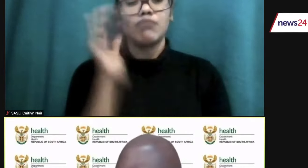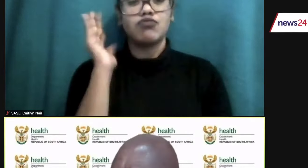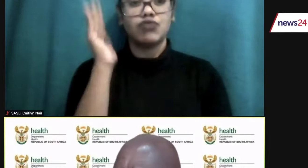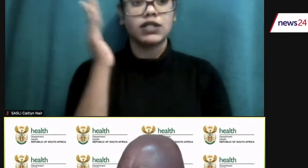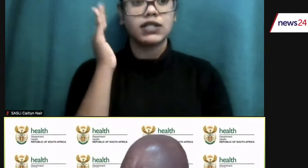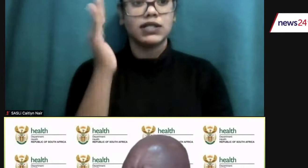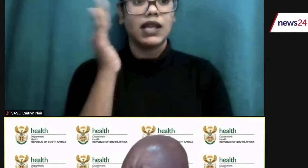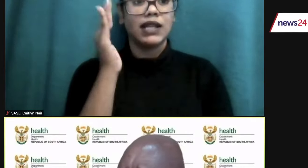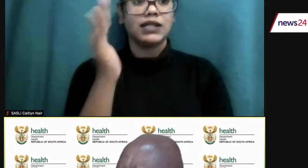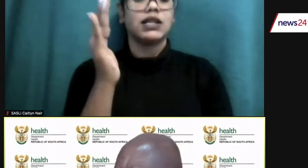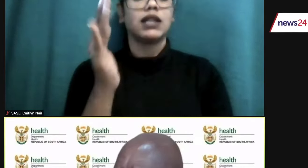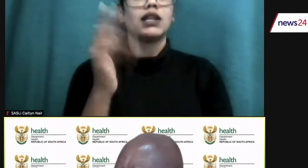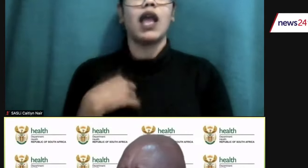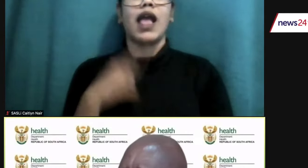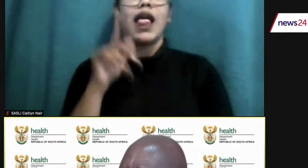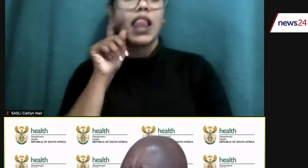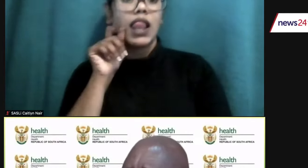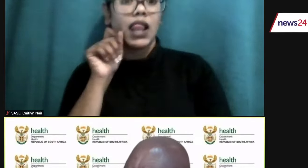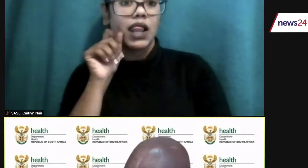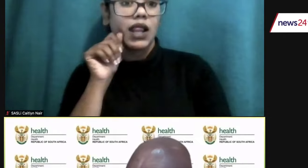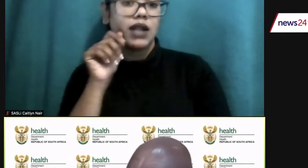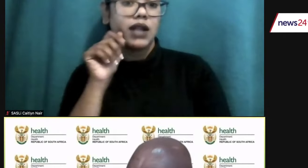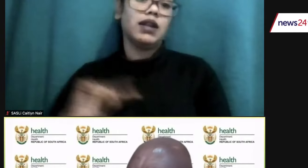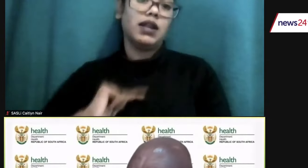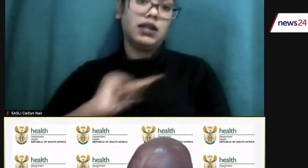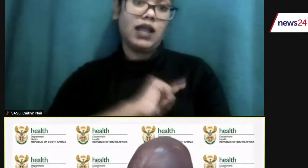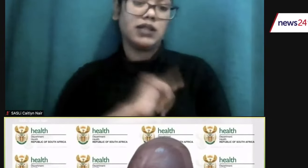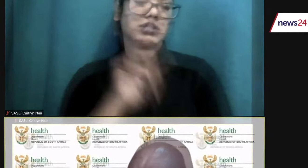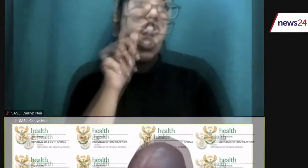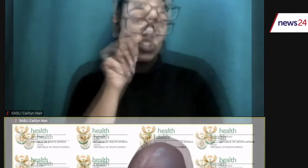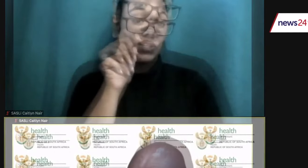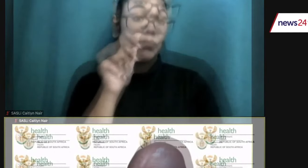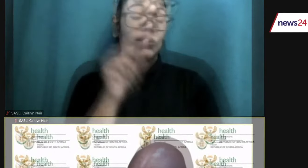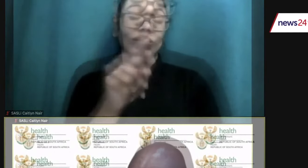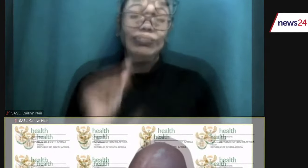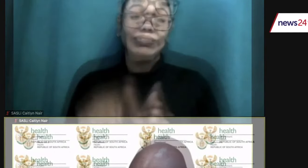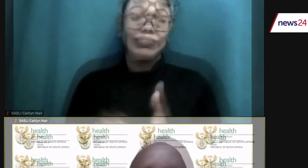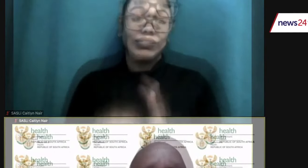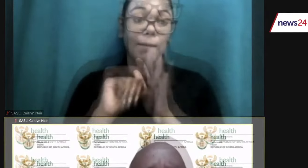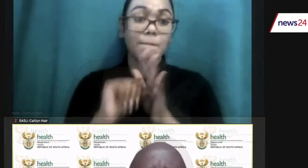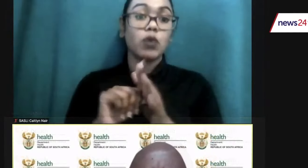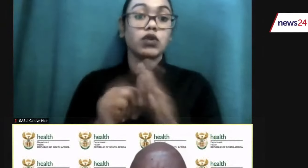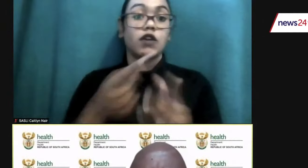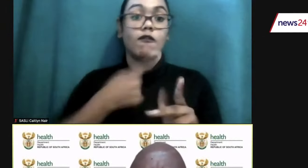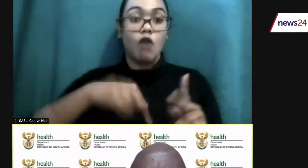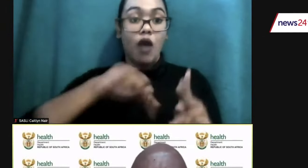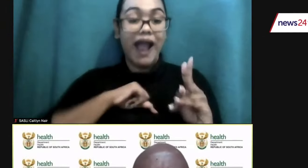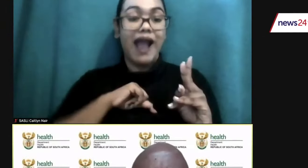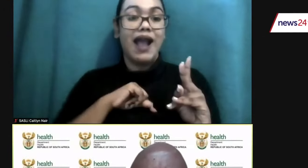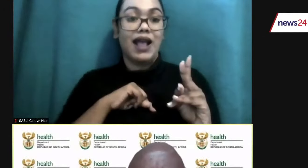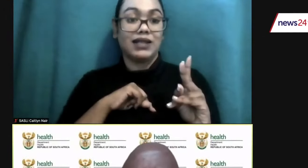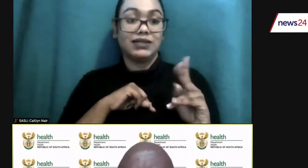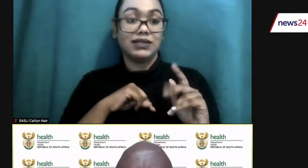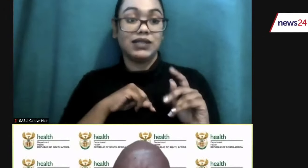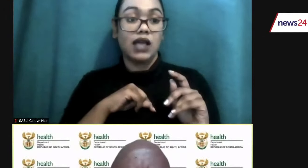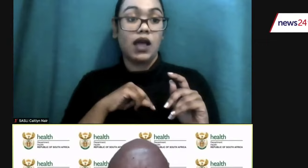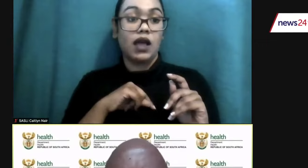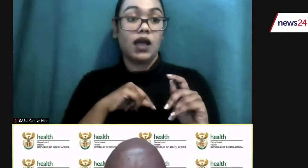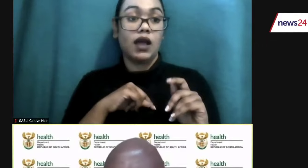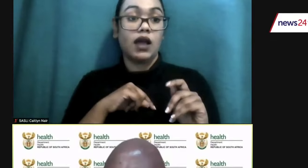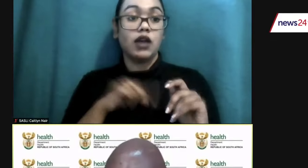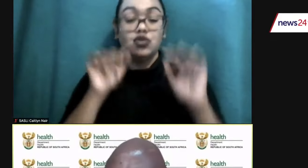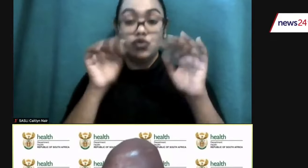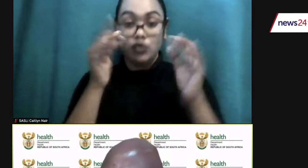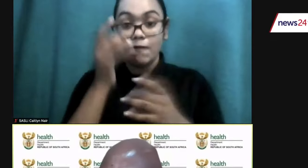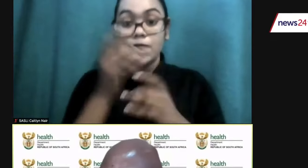presentation, ladies and gentlemen. So clearly, it was important for us for this to be made public